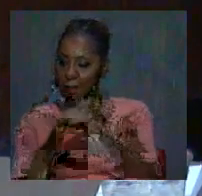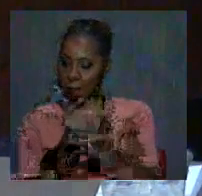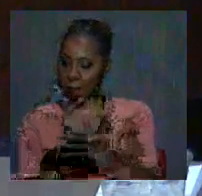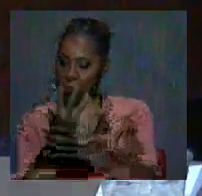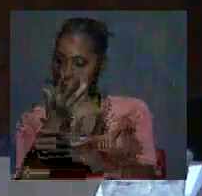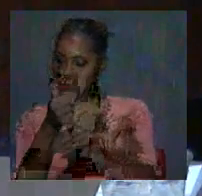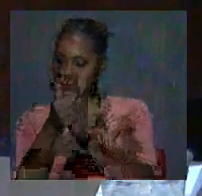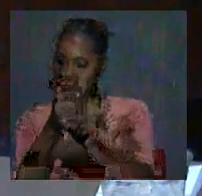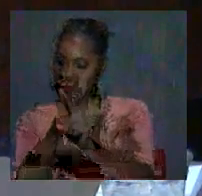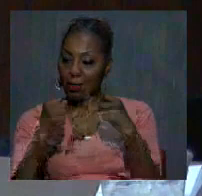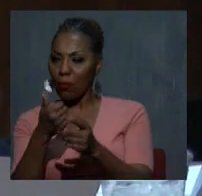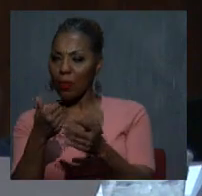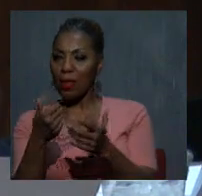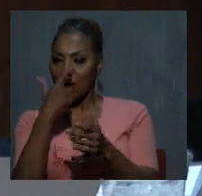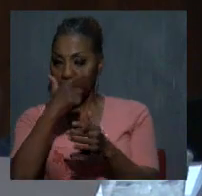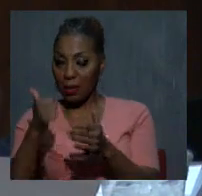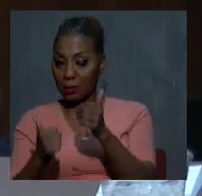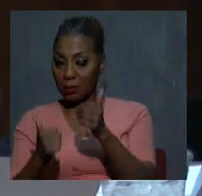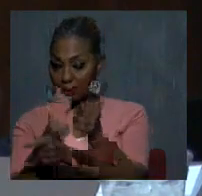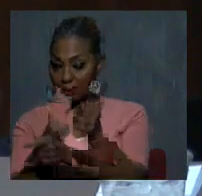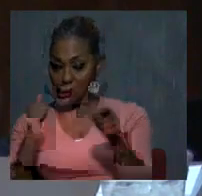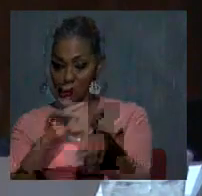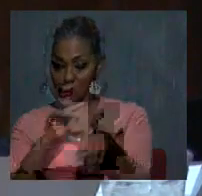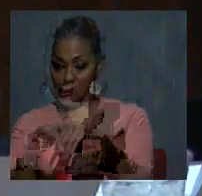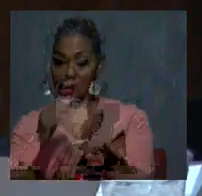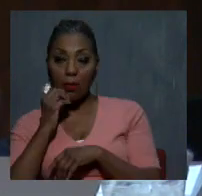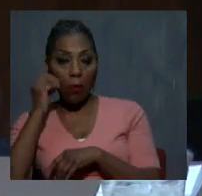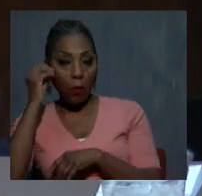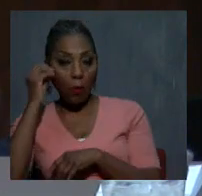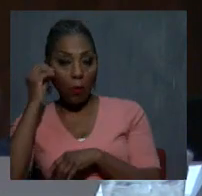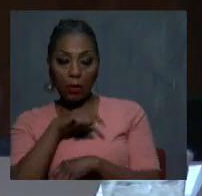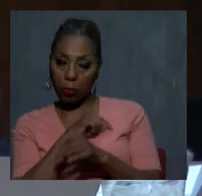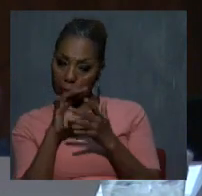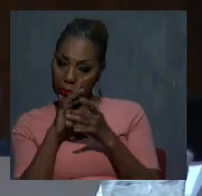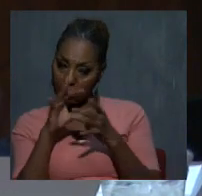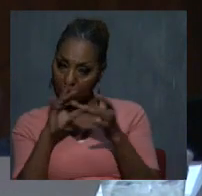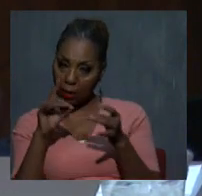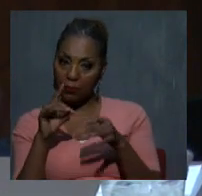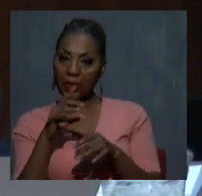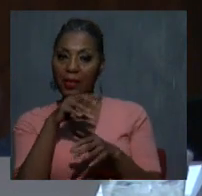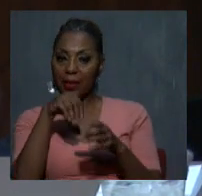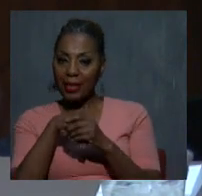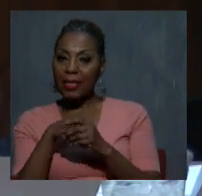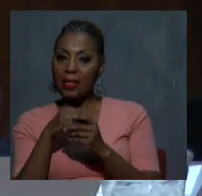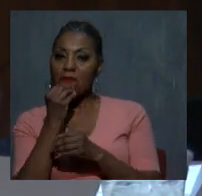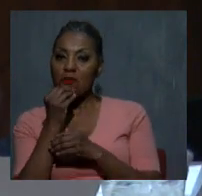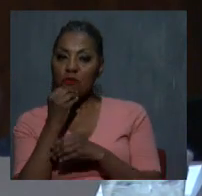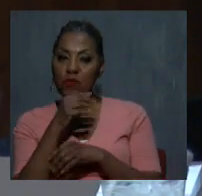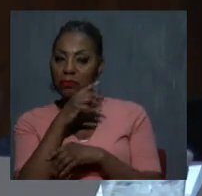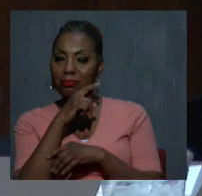And wanting to do that kind of because we're talking about. So